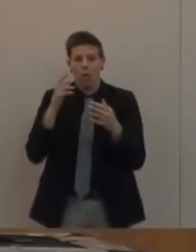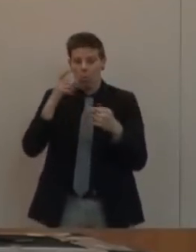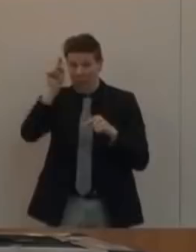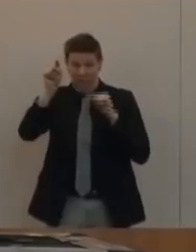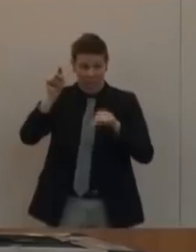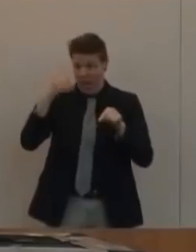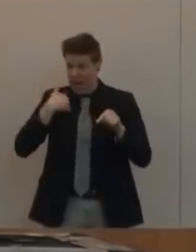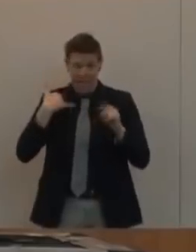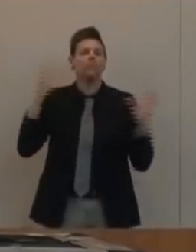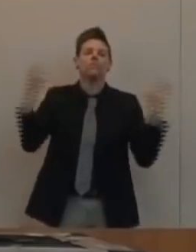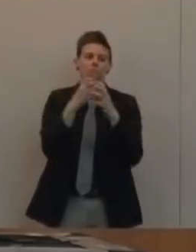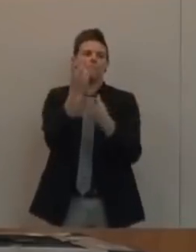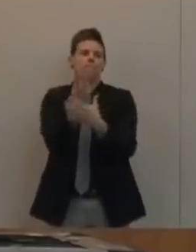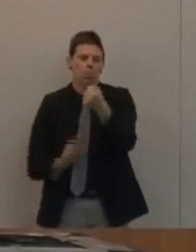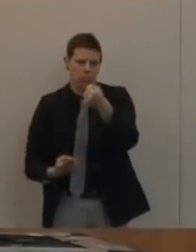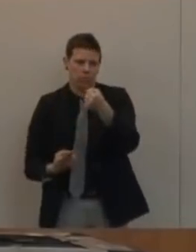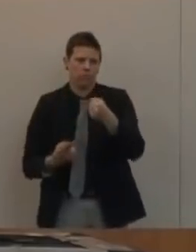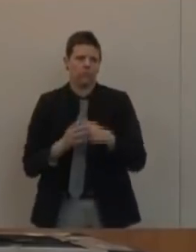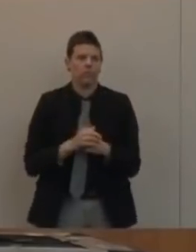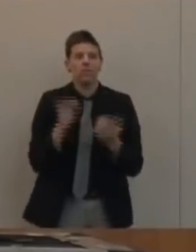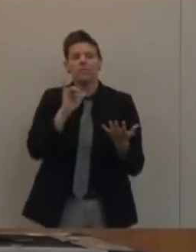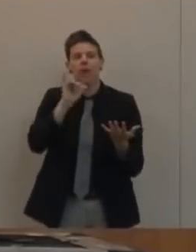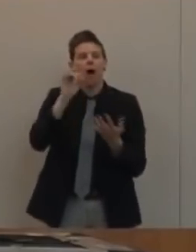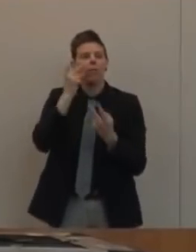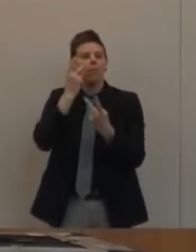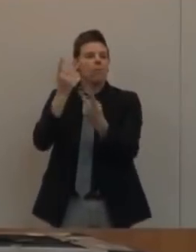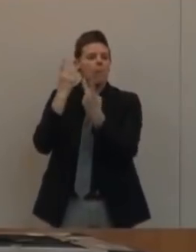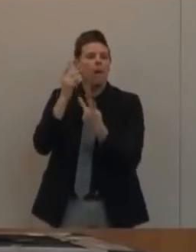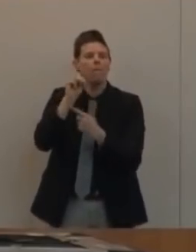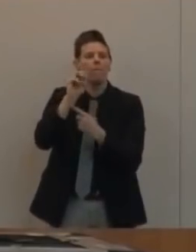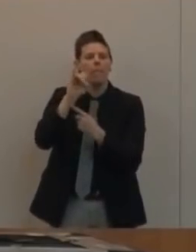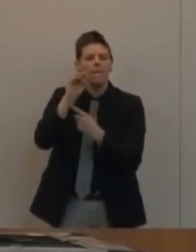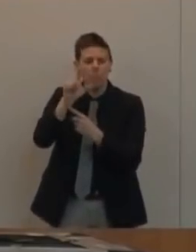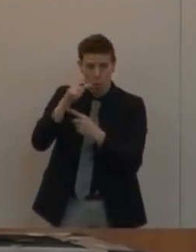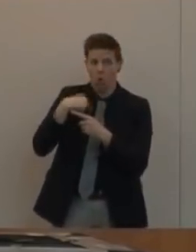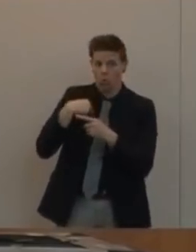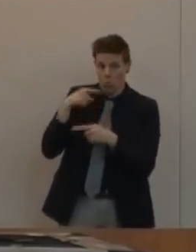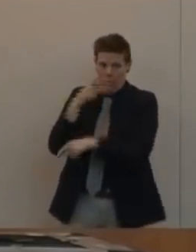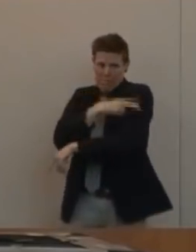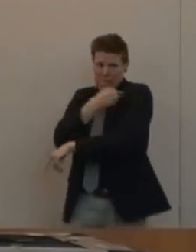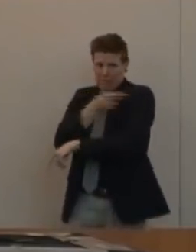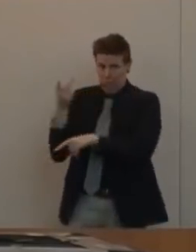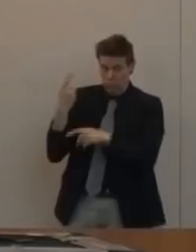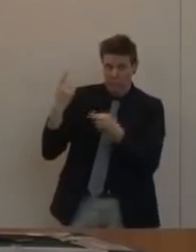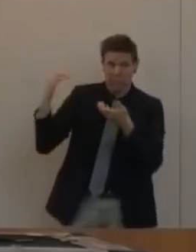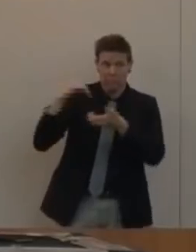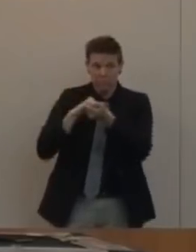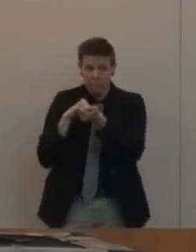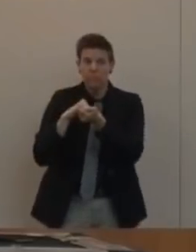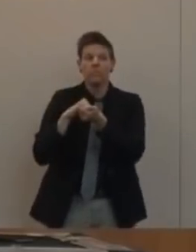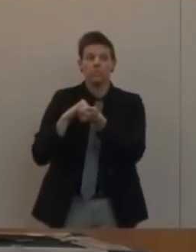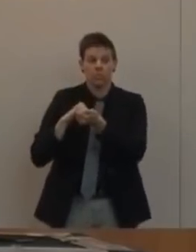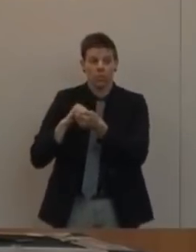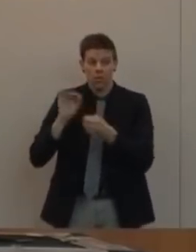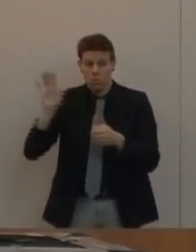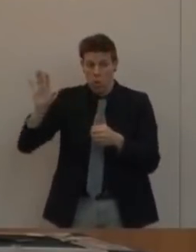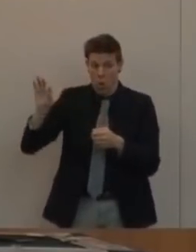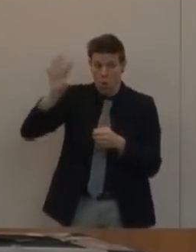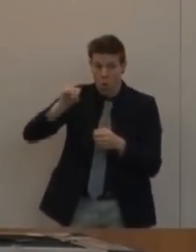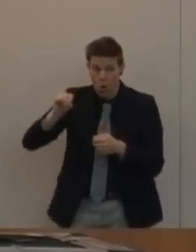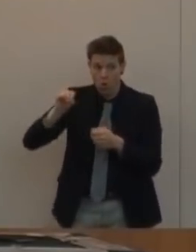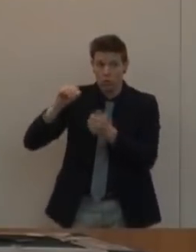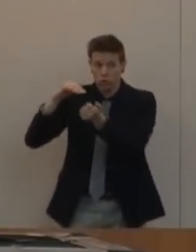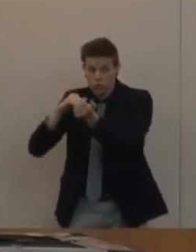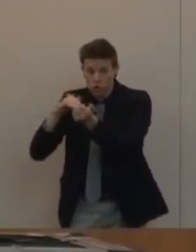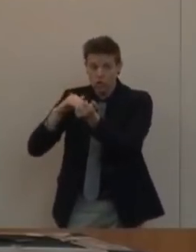like Memorial to make sure that we are doing that collectively, and we're doing that through their own physicians as well as our medical